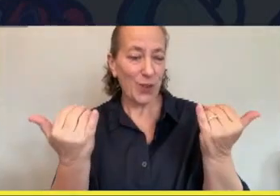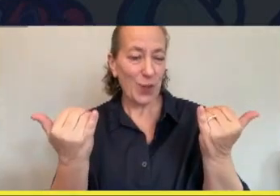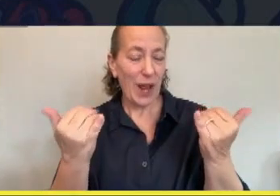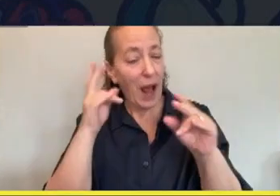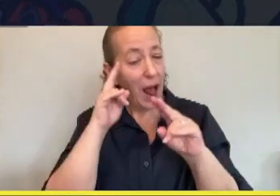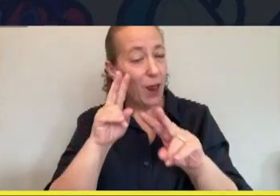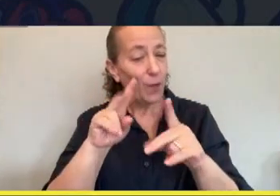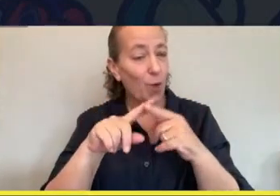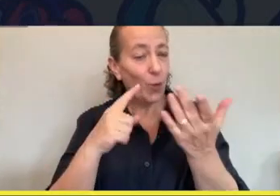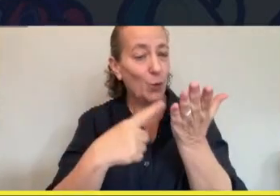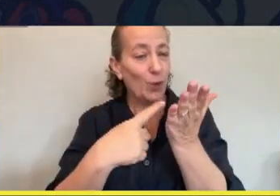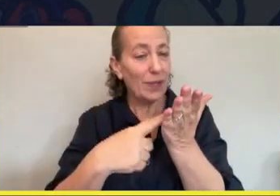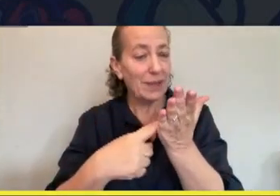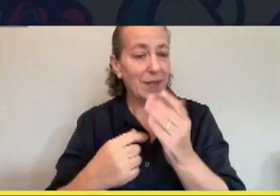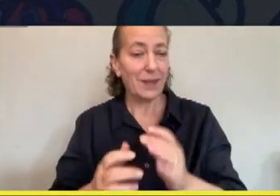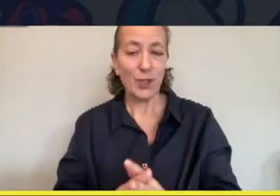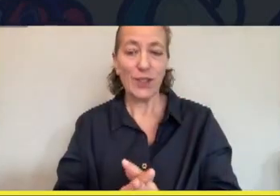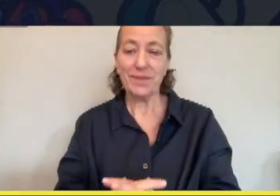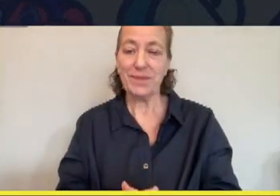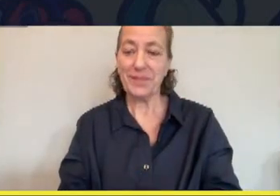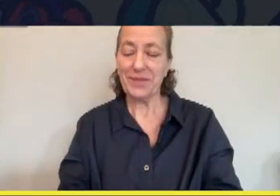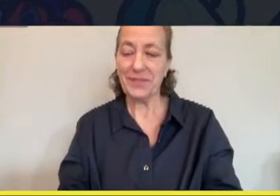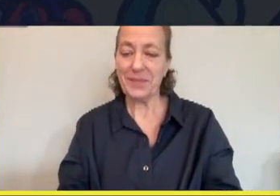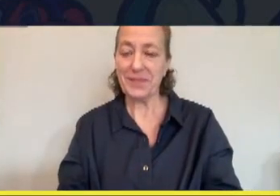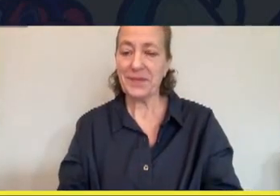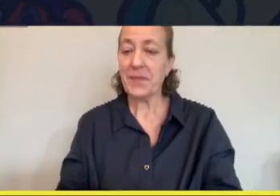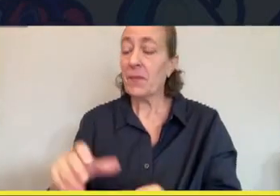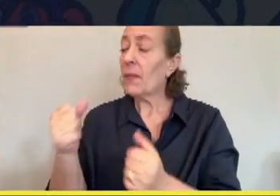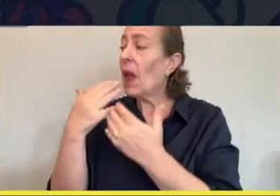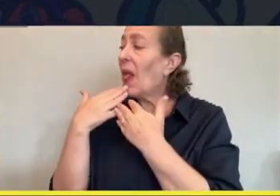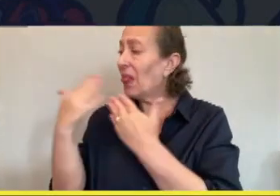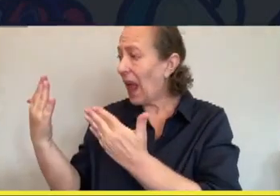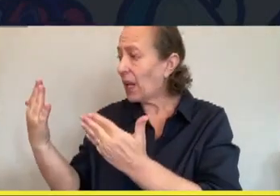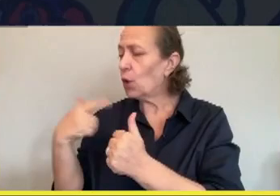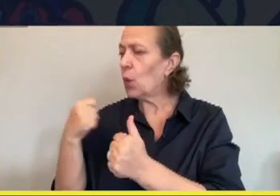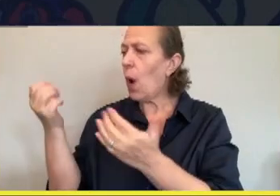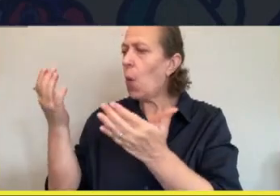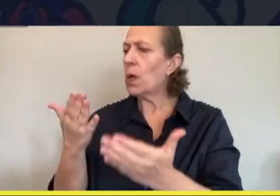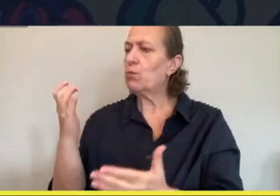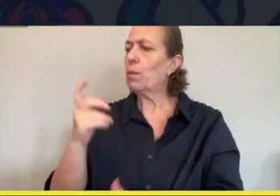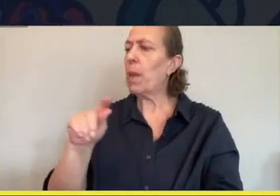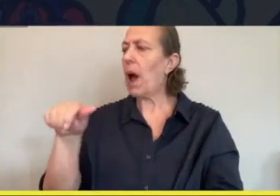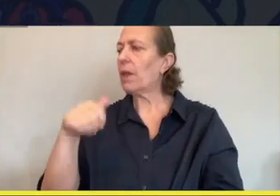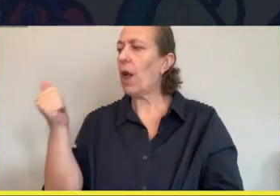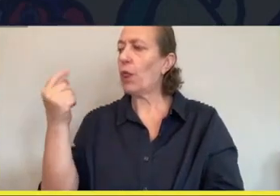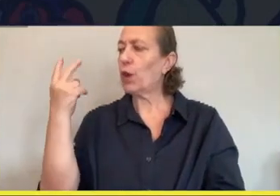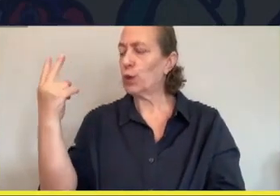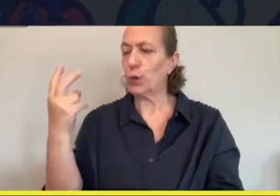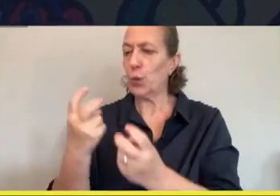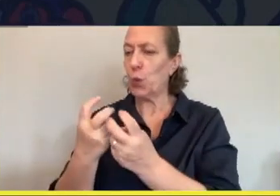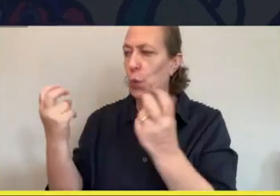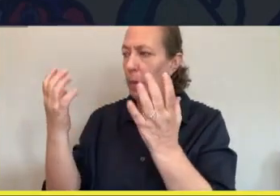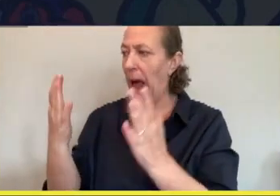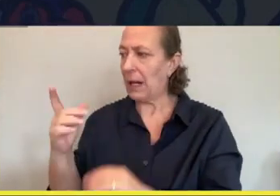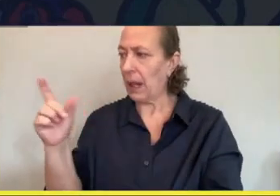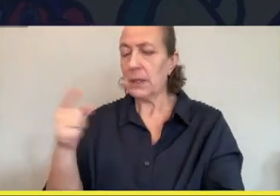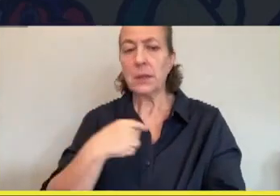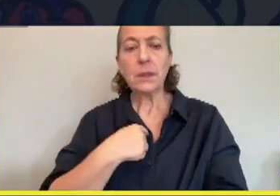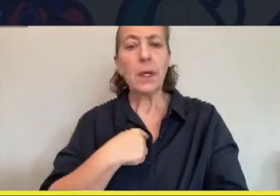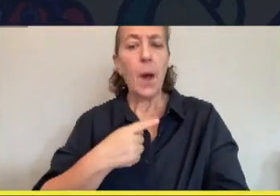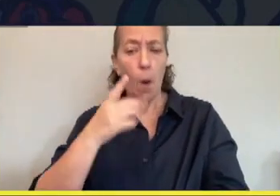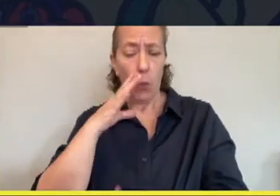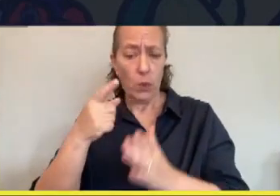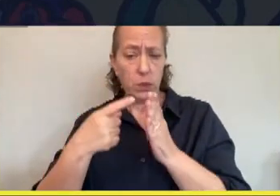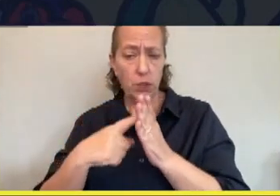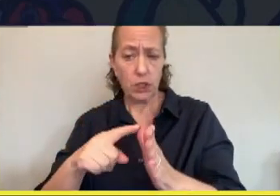discussion. Thank you so much. I want to bring our two other panelists in. I'll start, Javier,